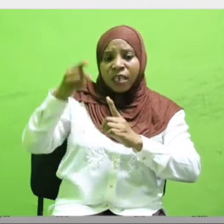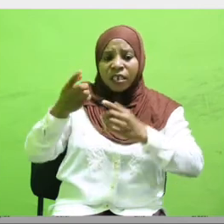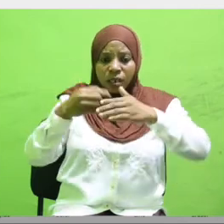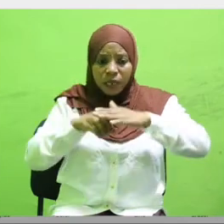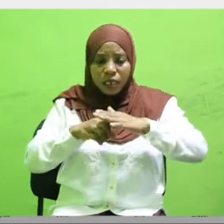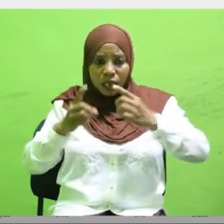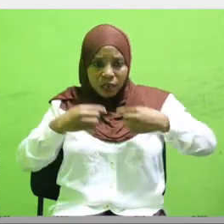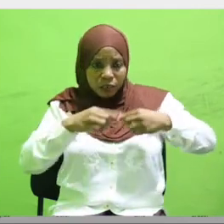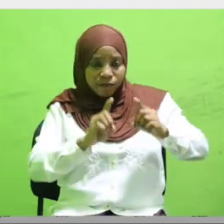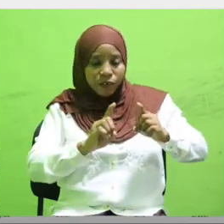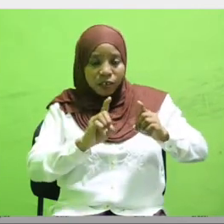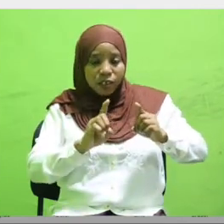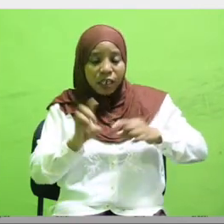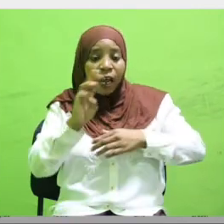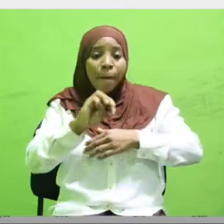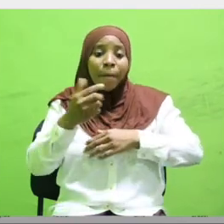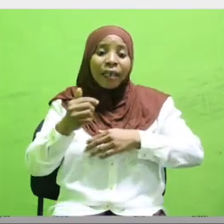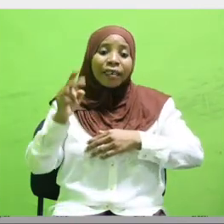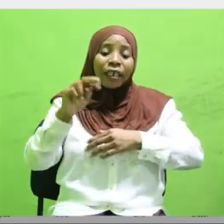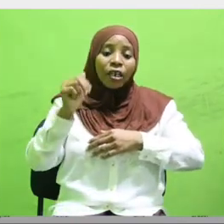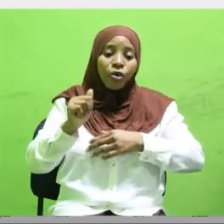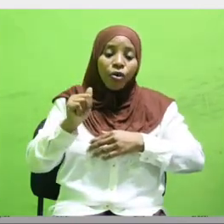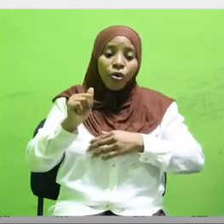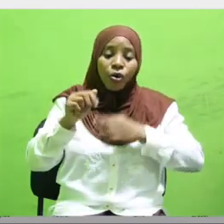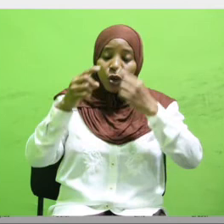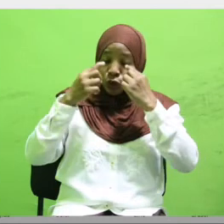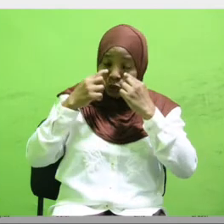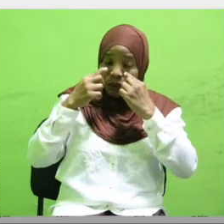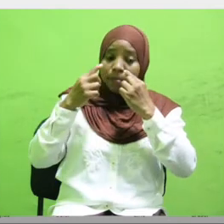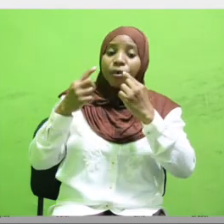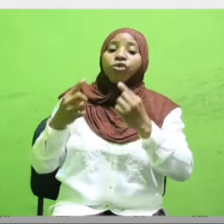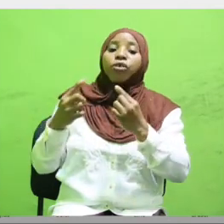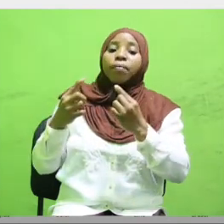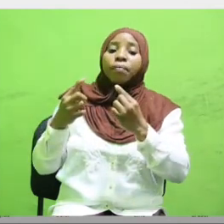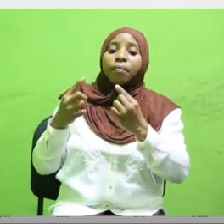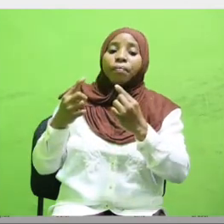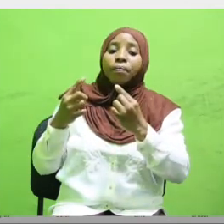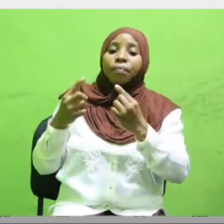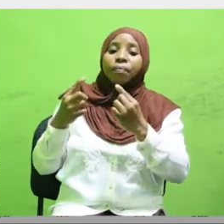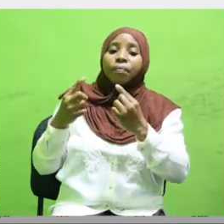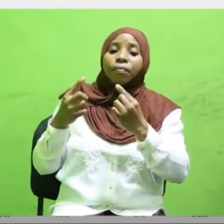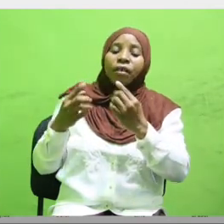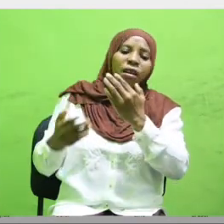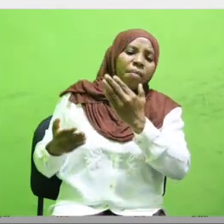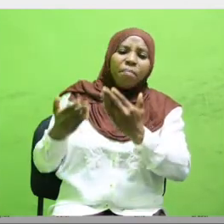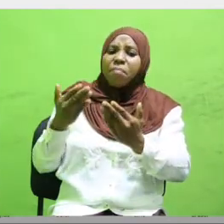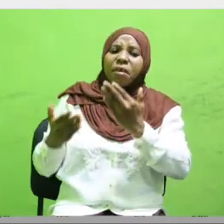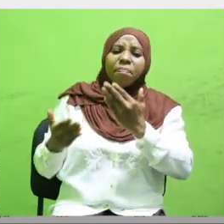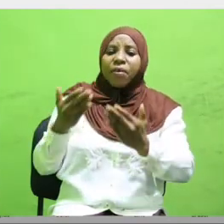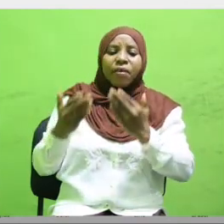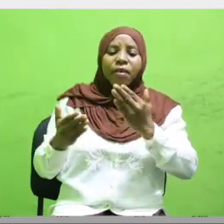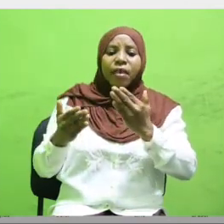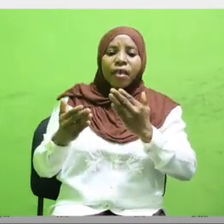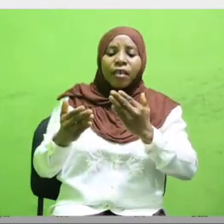and fungi have cell walls, even though they are made of different materials. What is not required is the